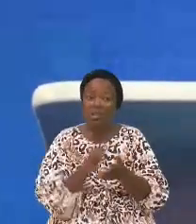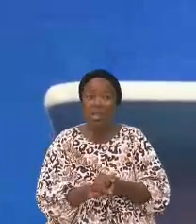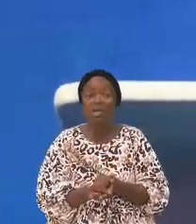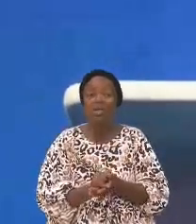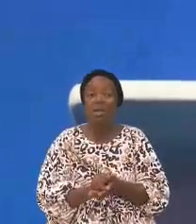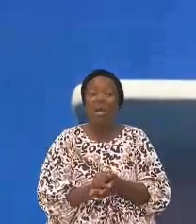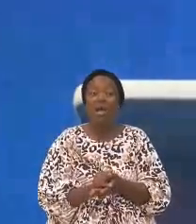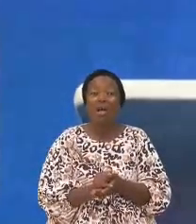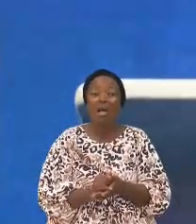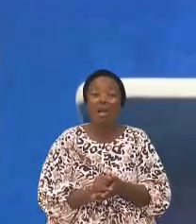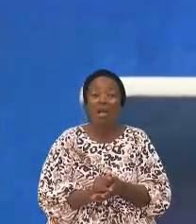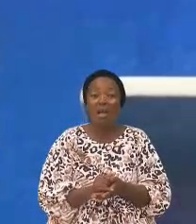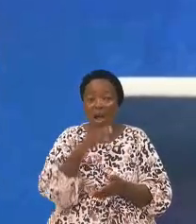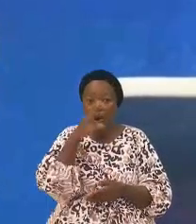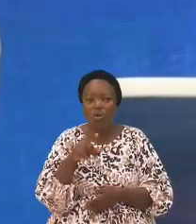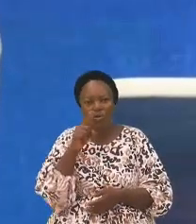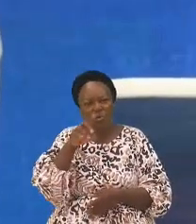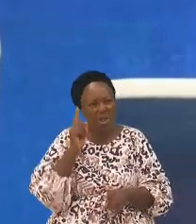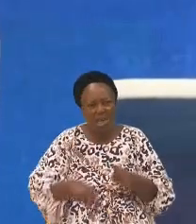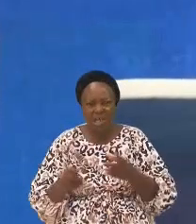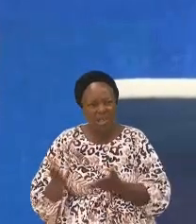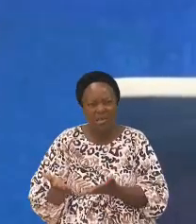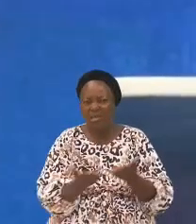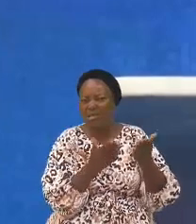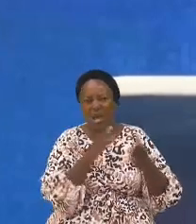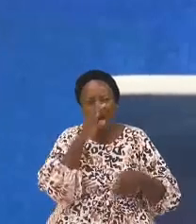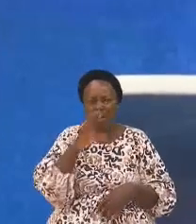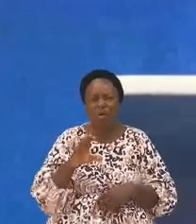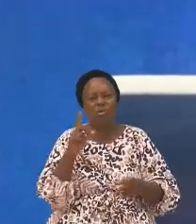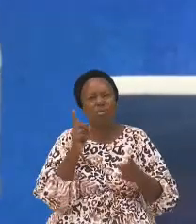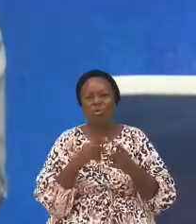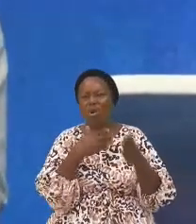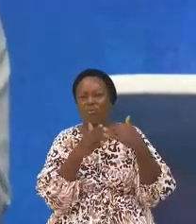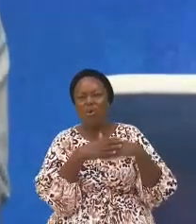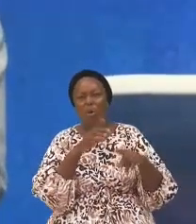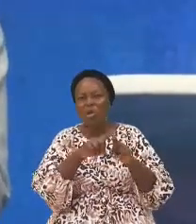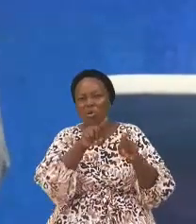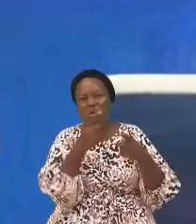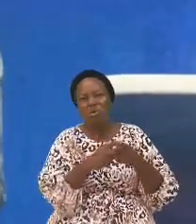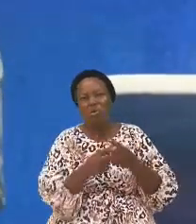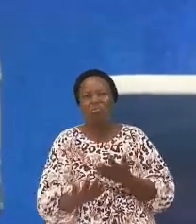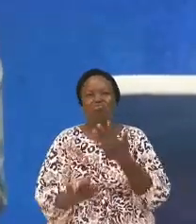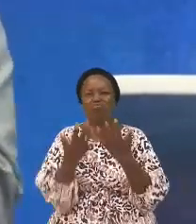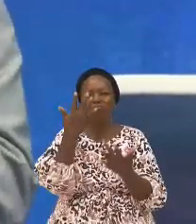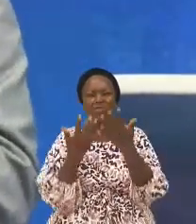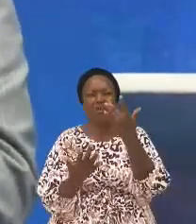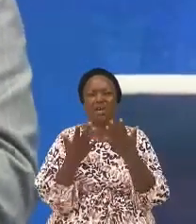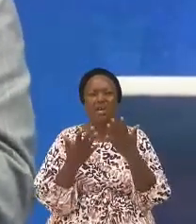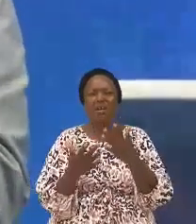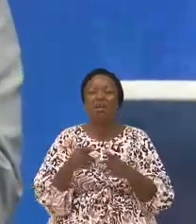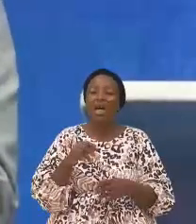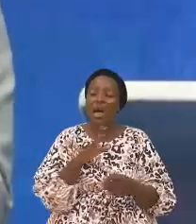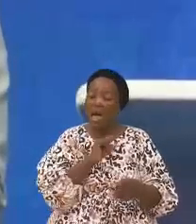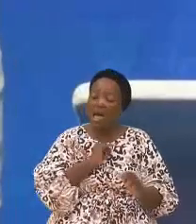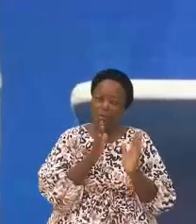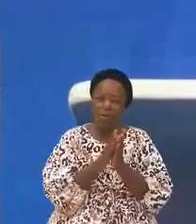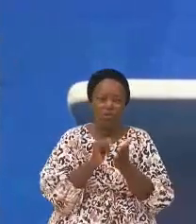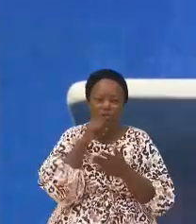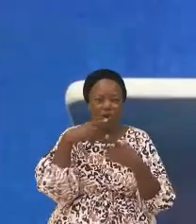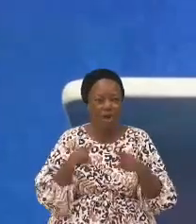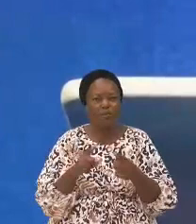cross over to the other side with that curse, you cannot carry curse to heaven. You go to the